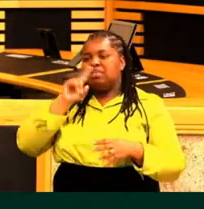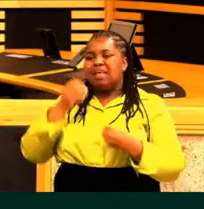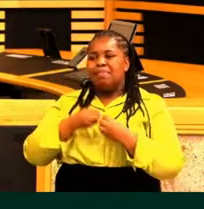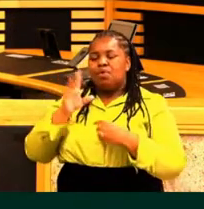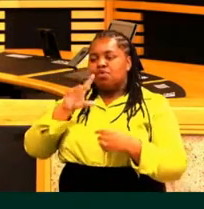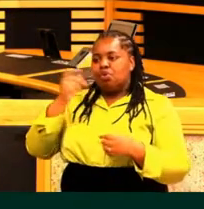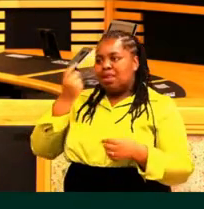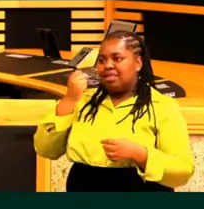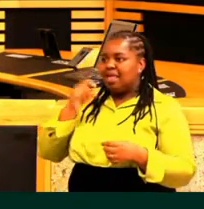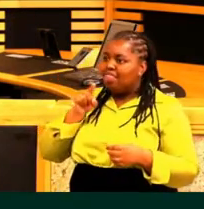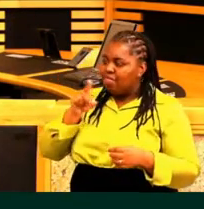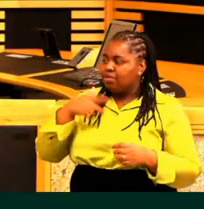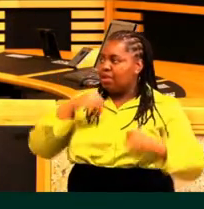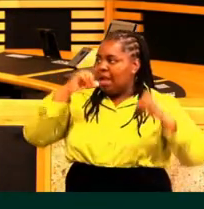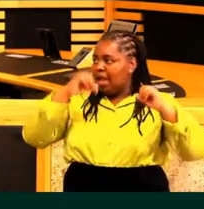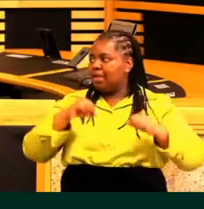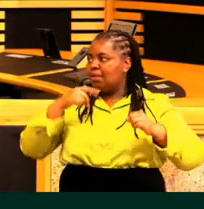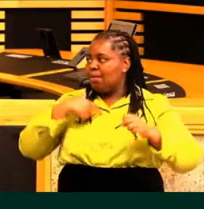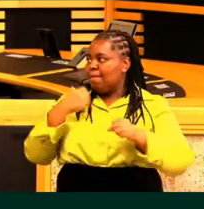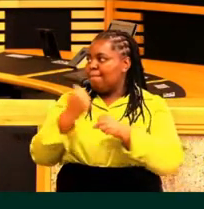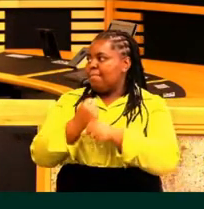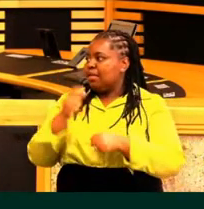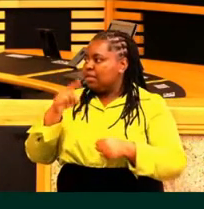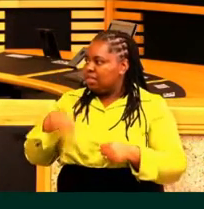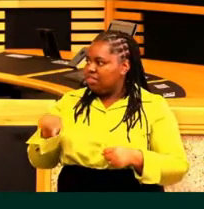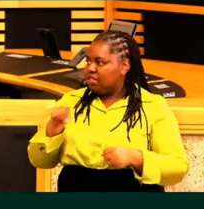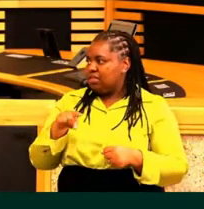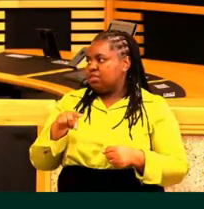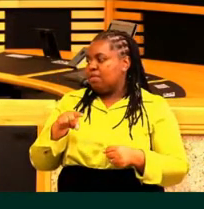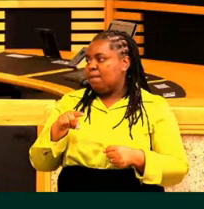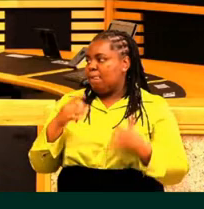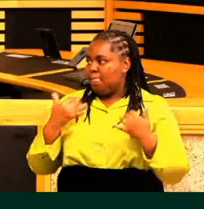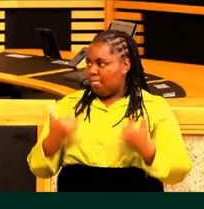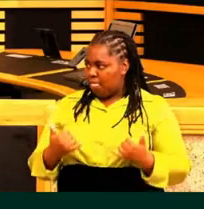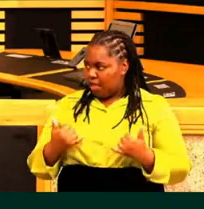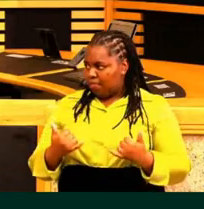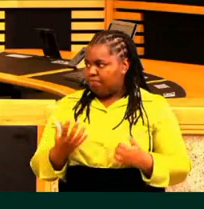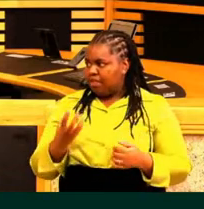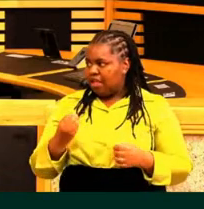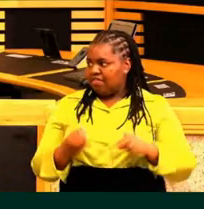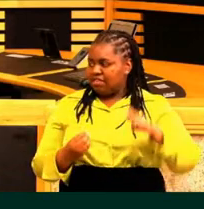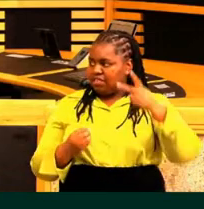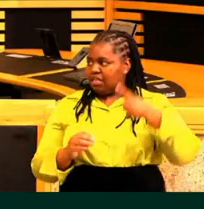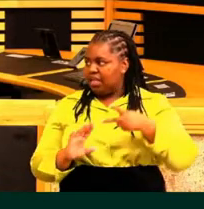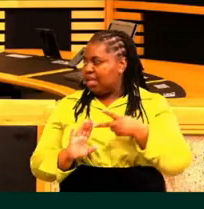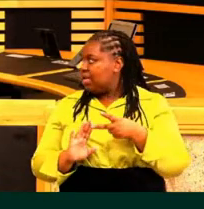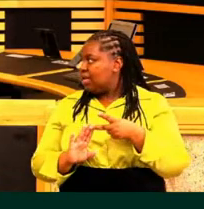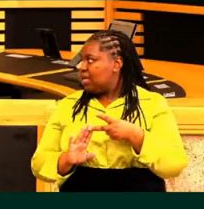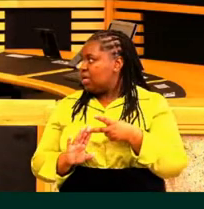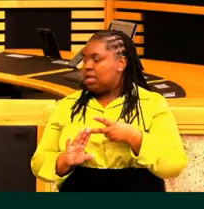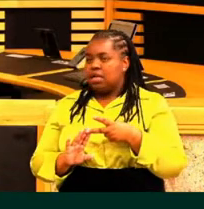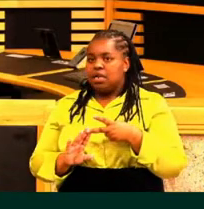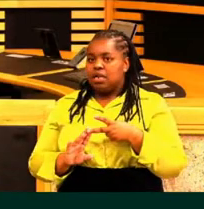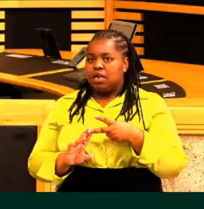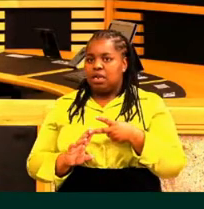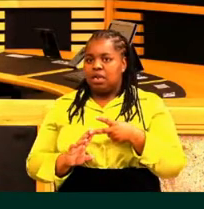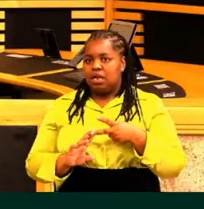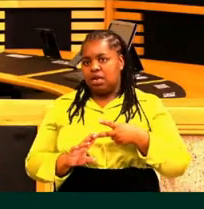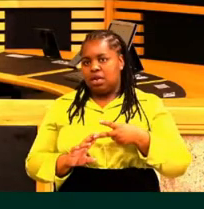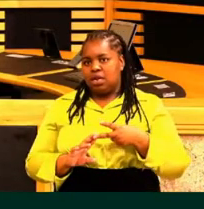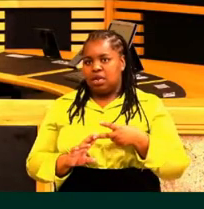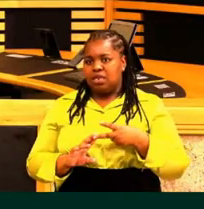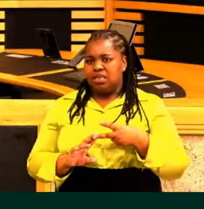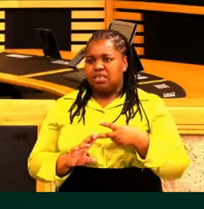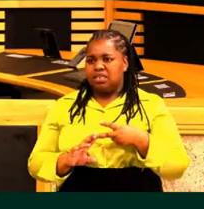those are the agreements that we have made in those with those institutions now there is a second part of this um we we we